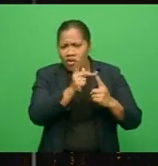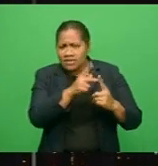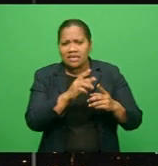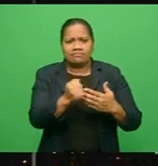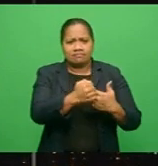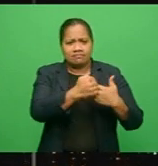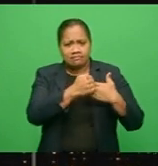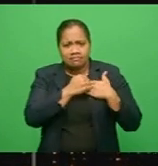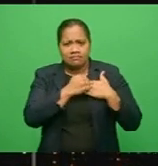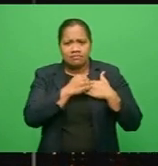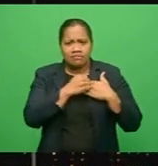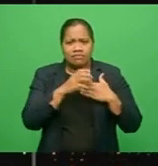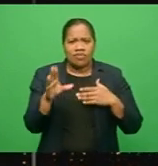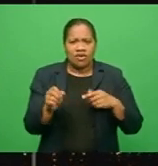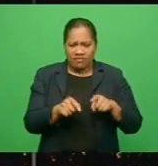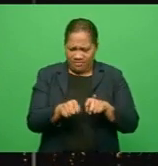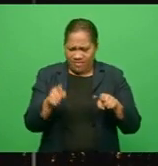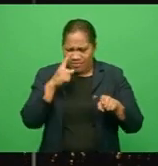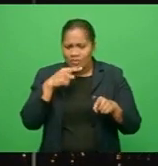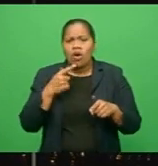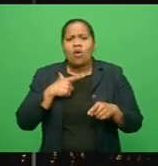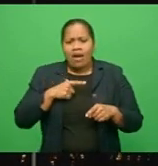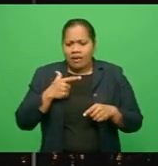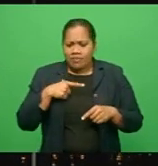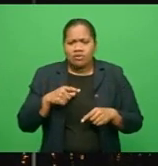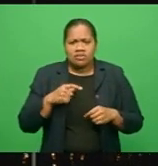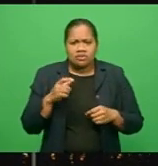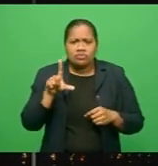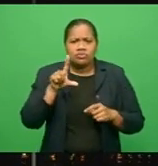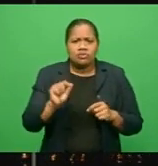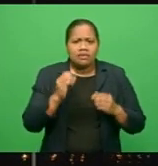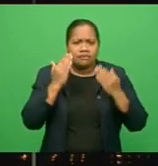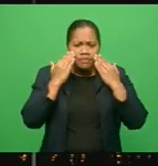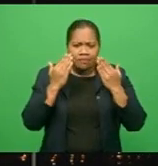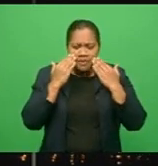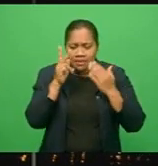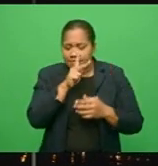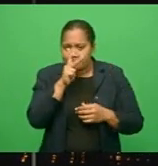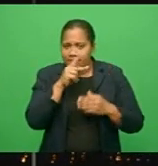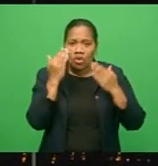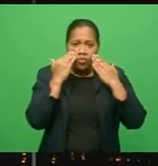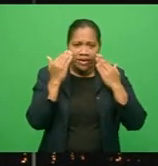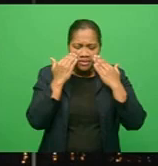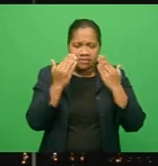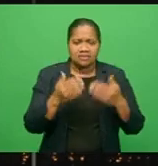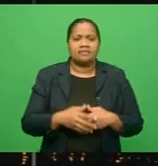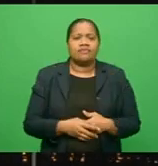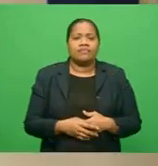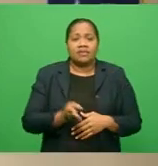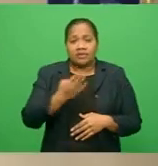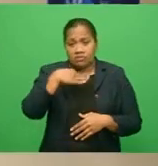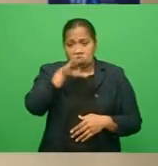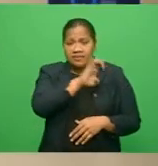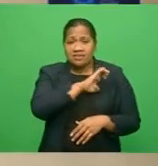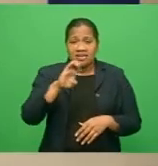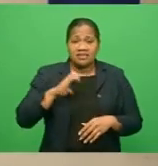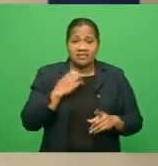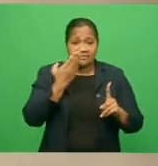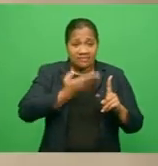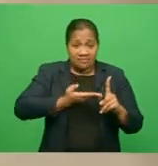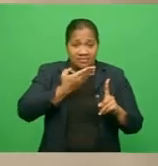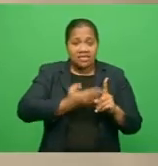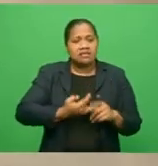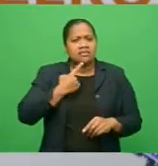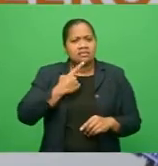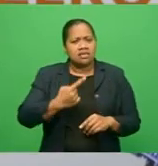its enumerators by carrying out public awareness on the upcoming multi-indicator cluster survey. Chief Executive Kimaweli Naingama